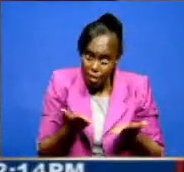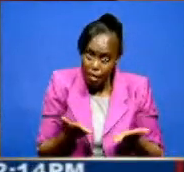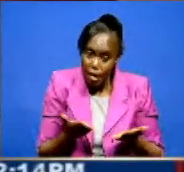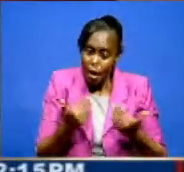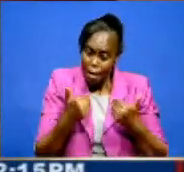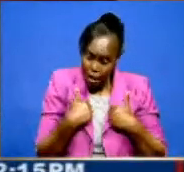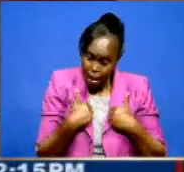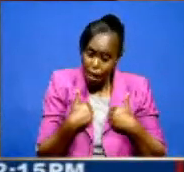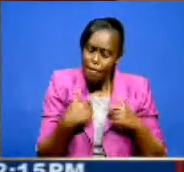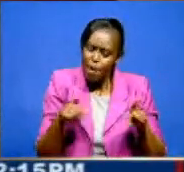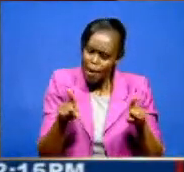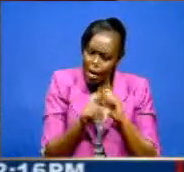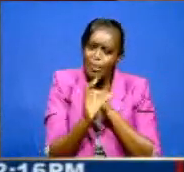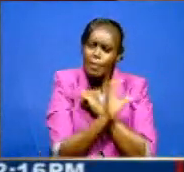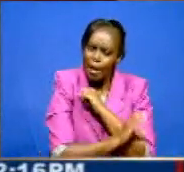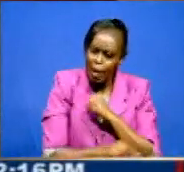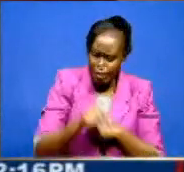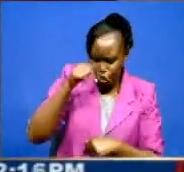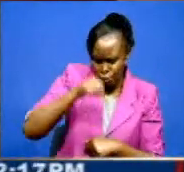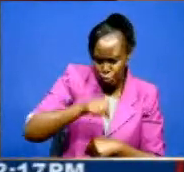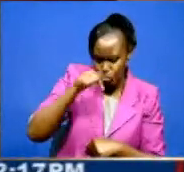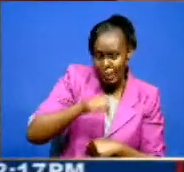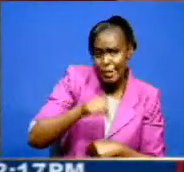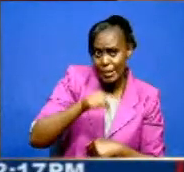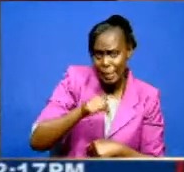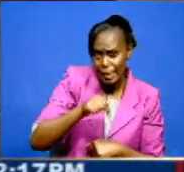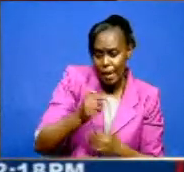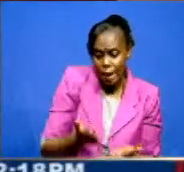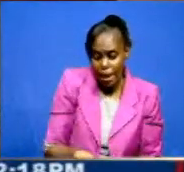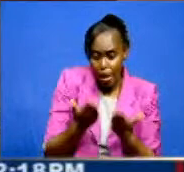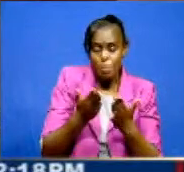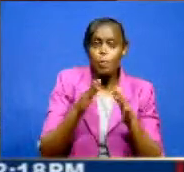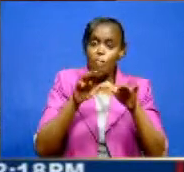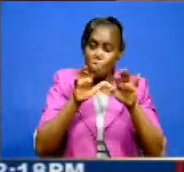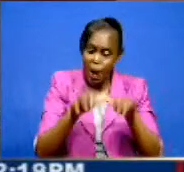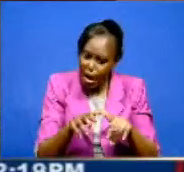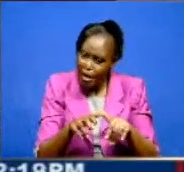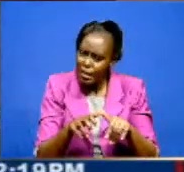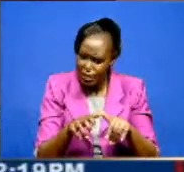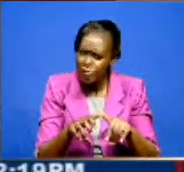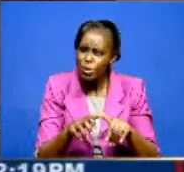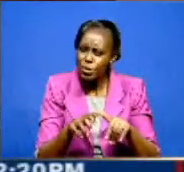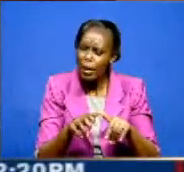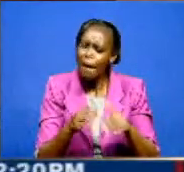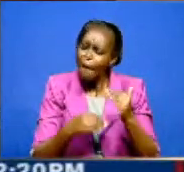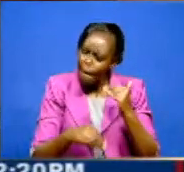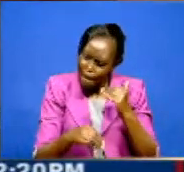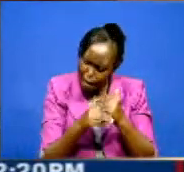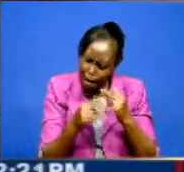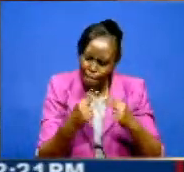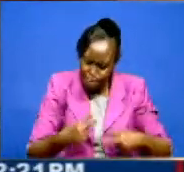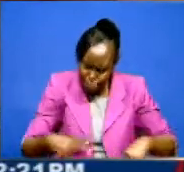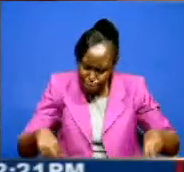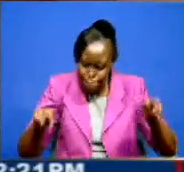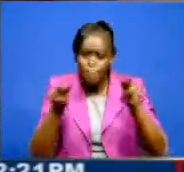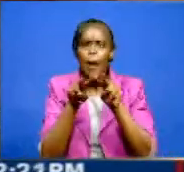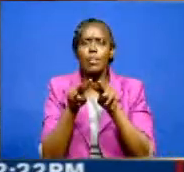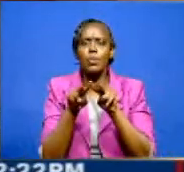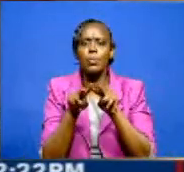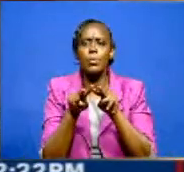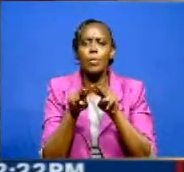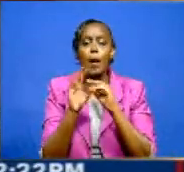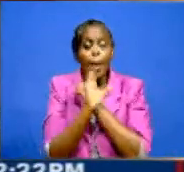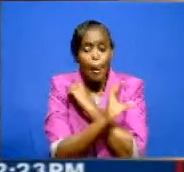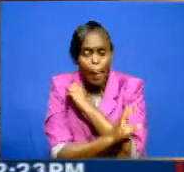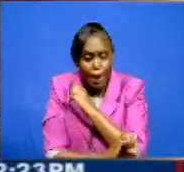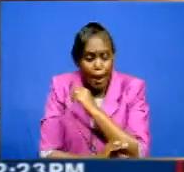we have as a country today to improve in agriculture, let's go into value addition. And this country